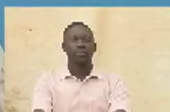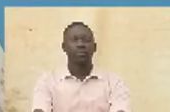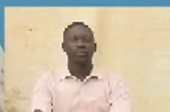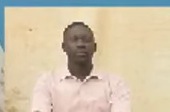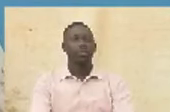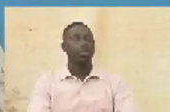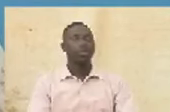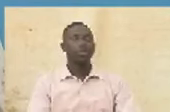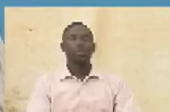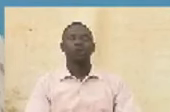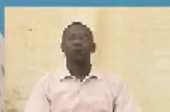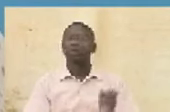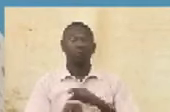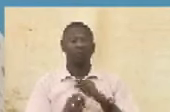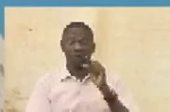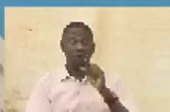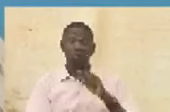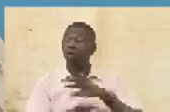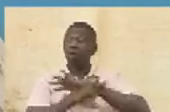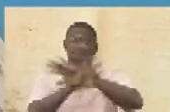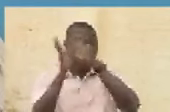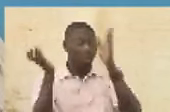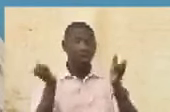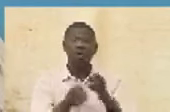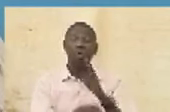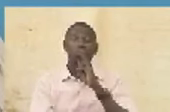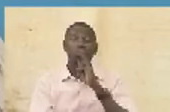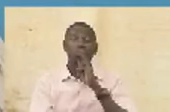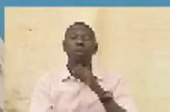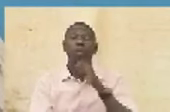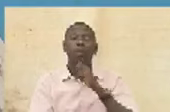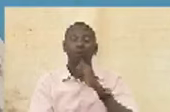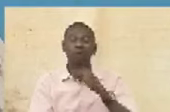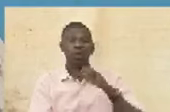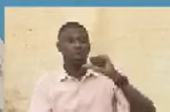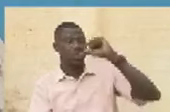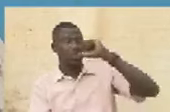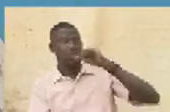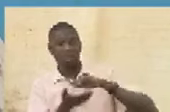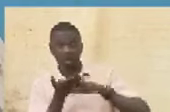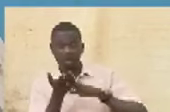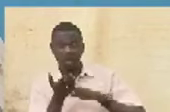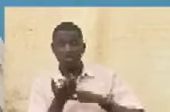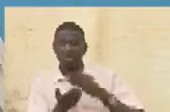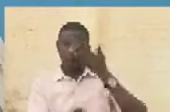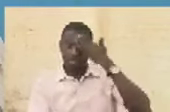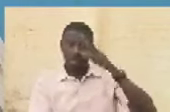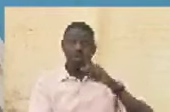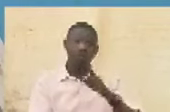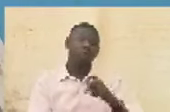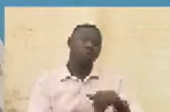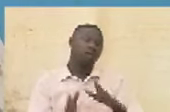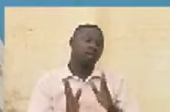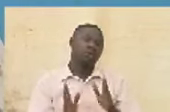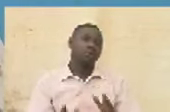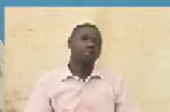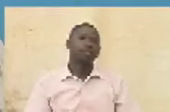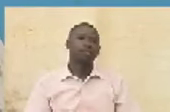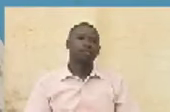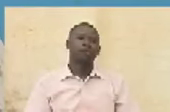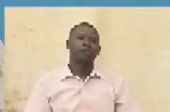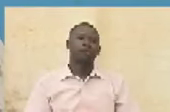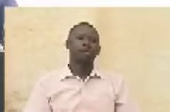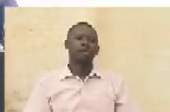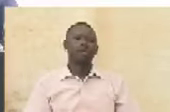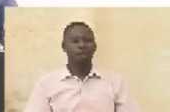nya. Not a few of them. All those who drank medicine behaved that way. Can you tell us what happened when